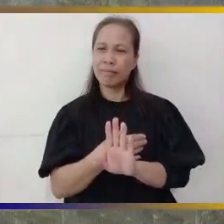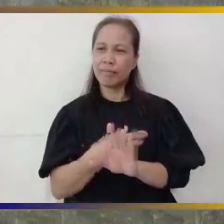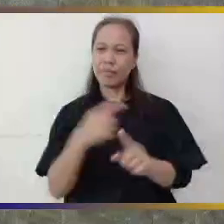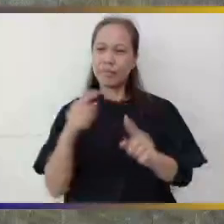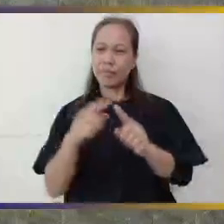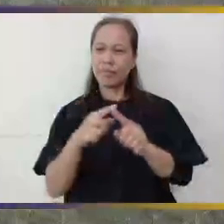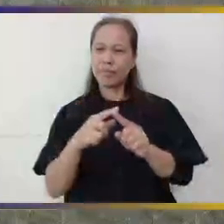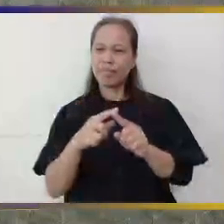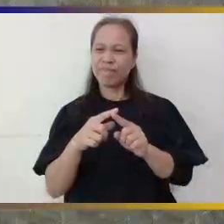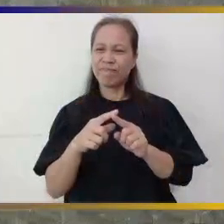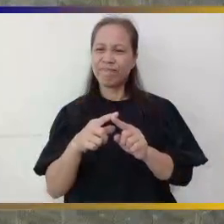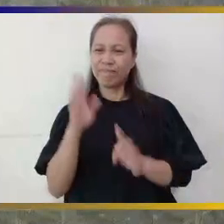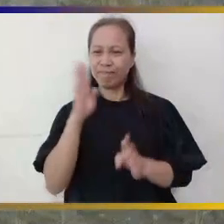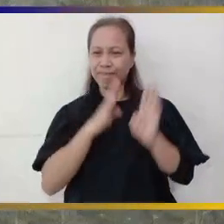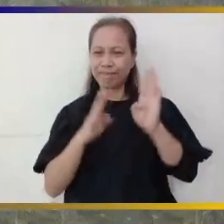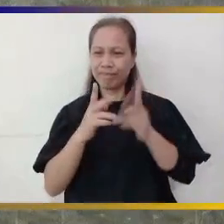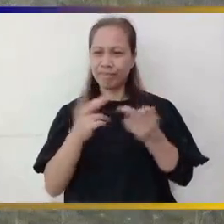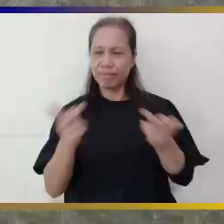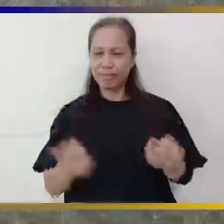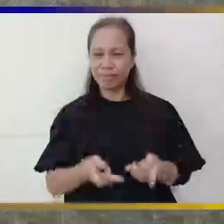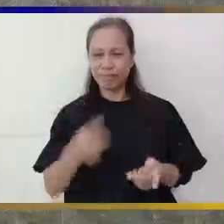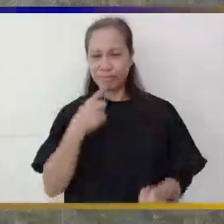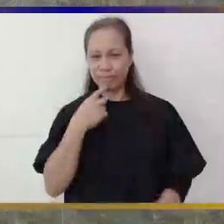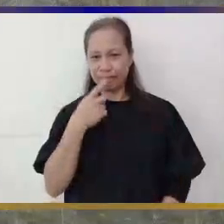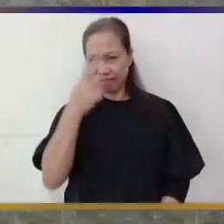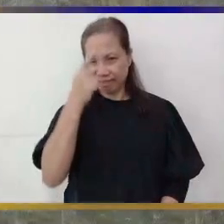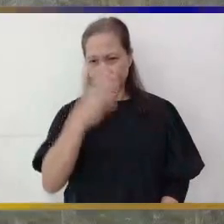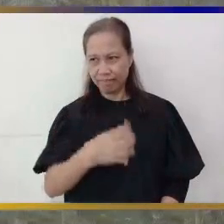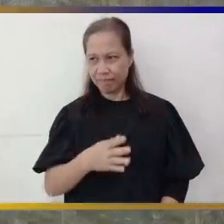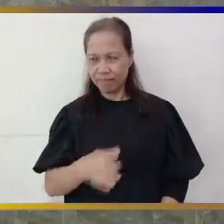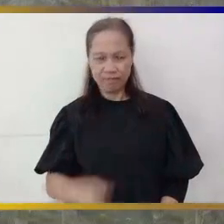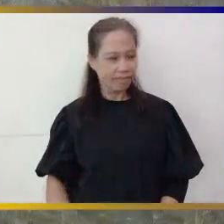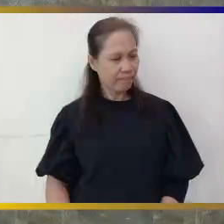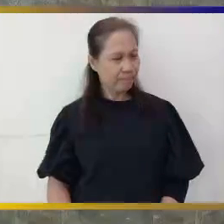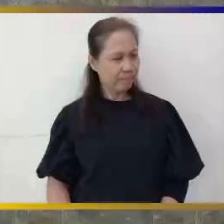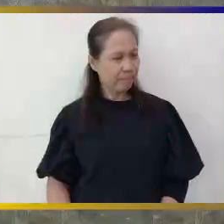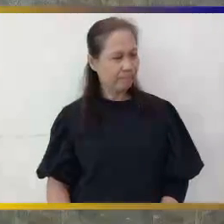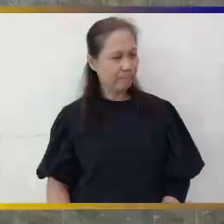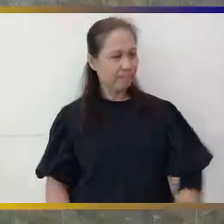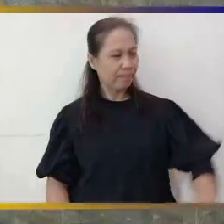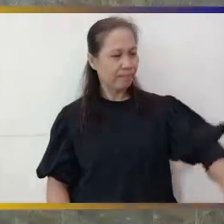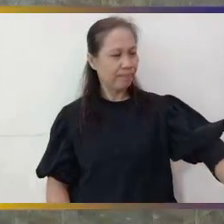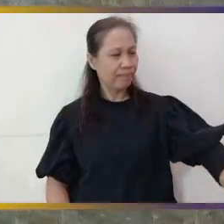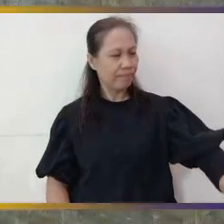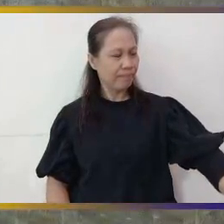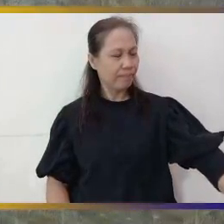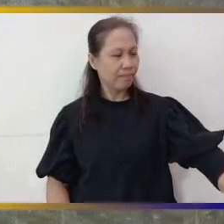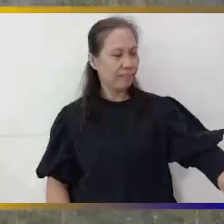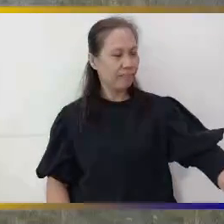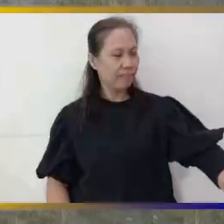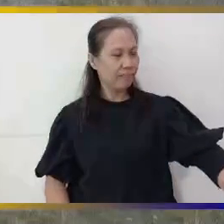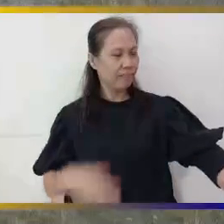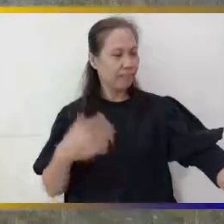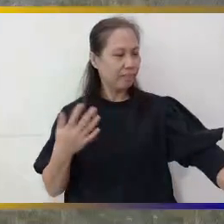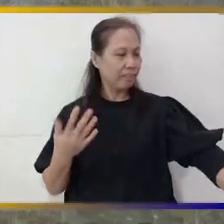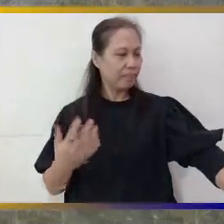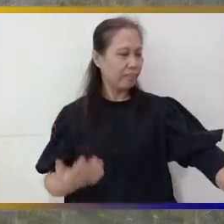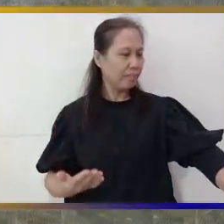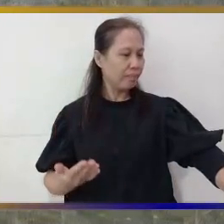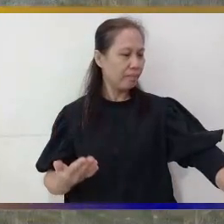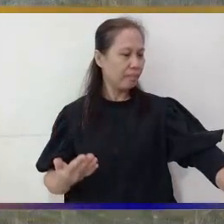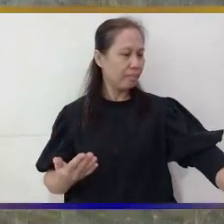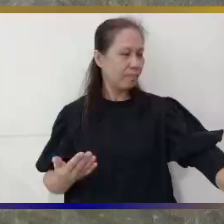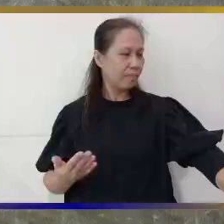whereas TH say it The Lord of host they shall build see that but I will throw down and they